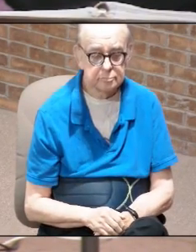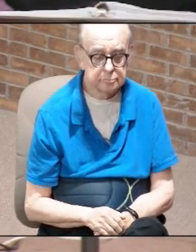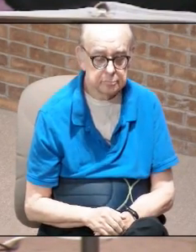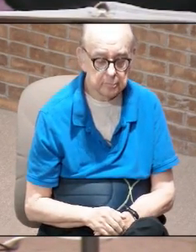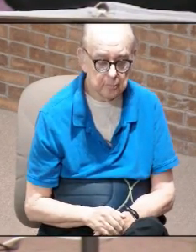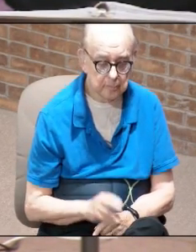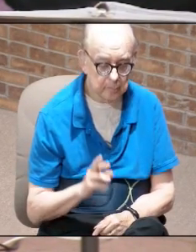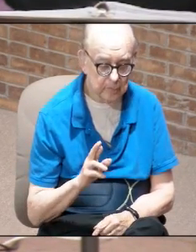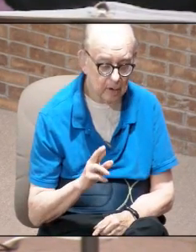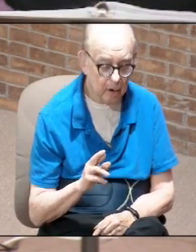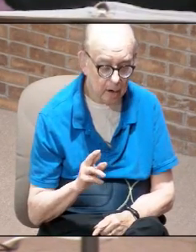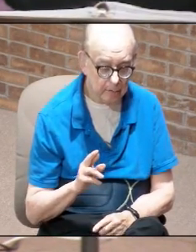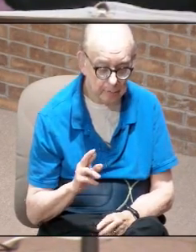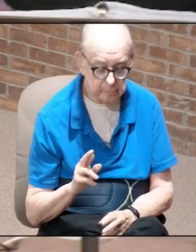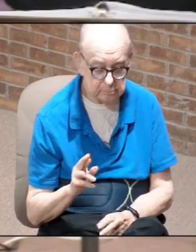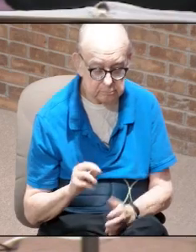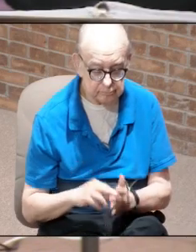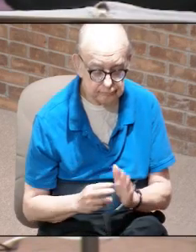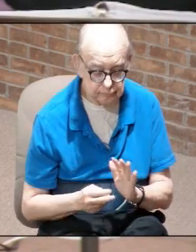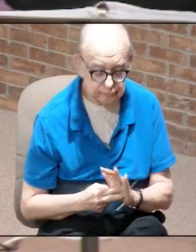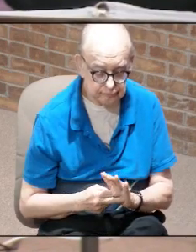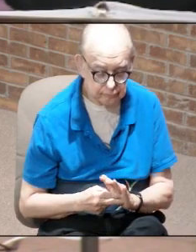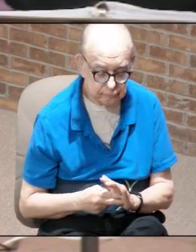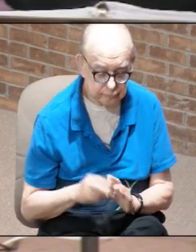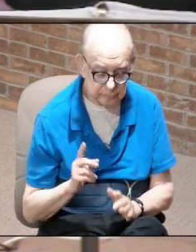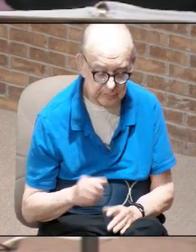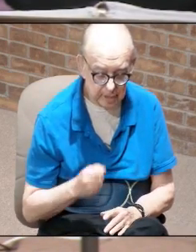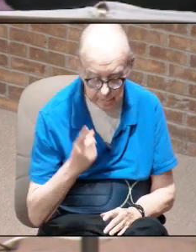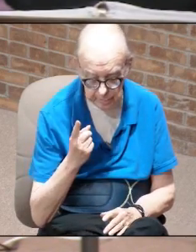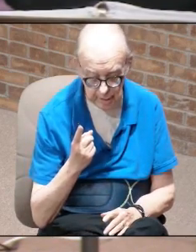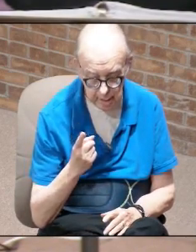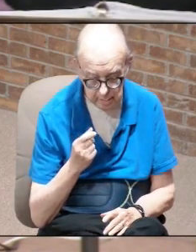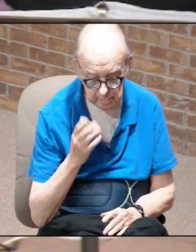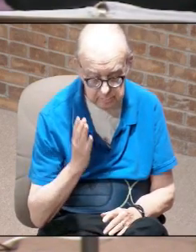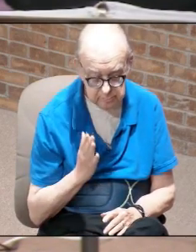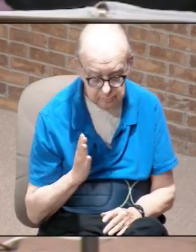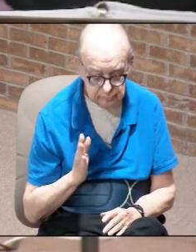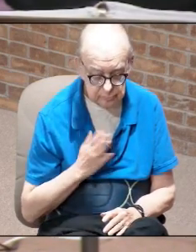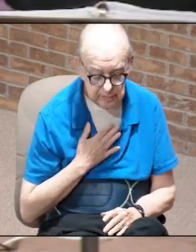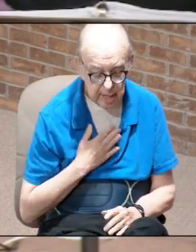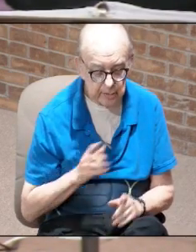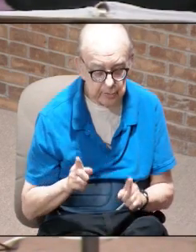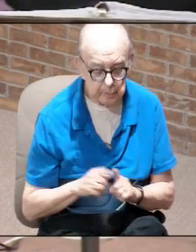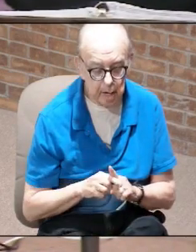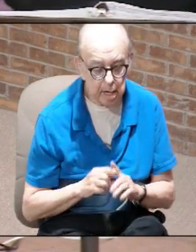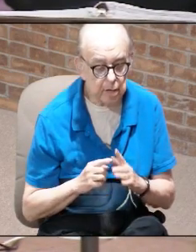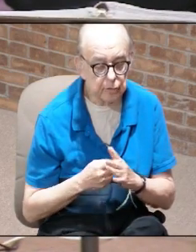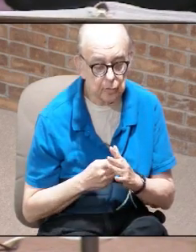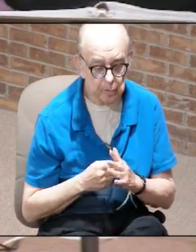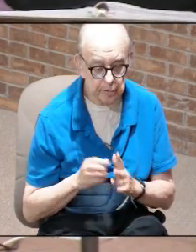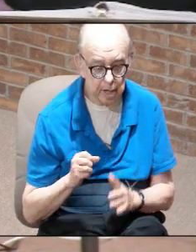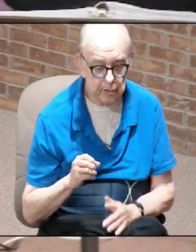The R means I need to recognize God as my source.